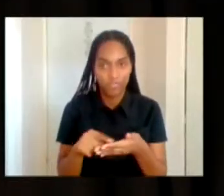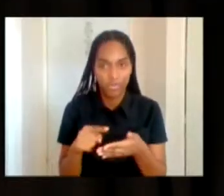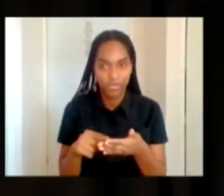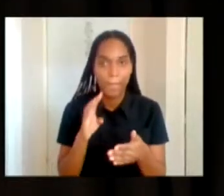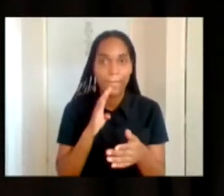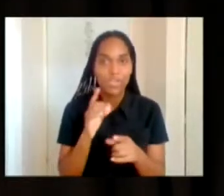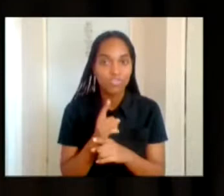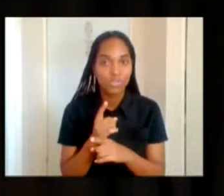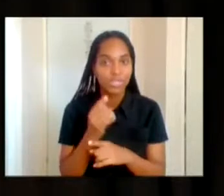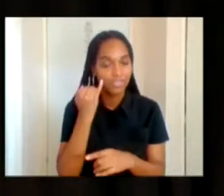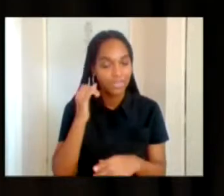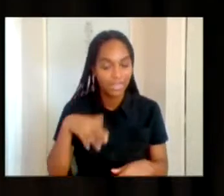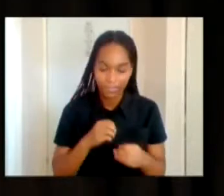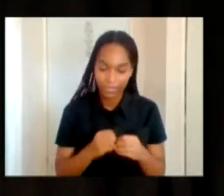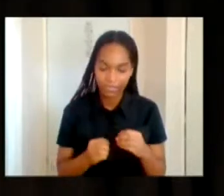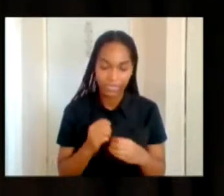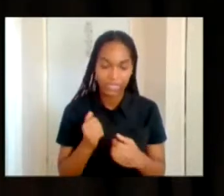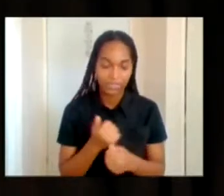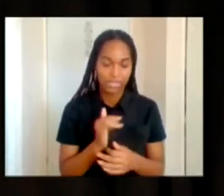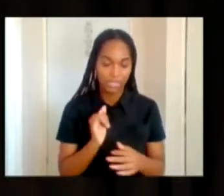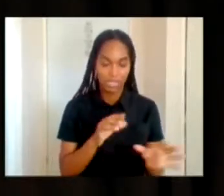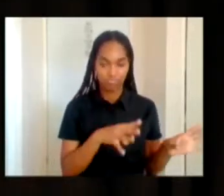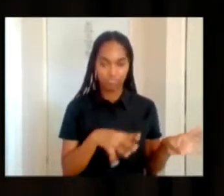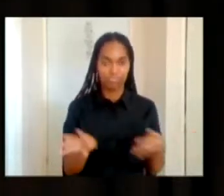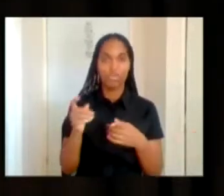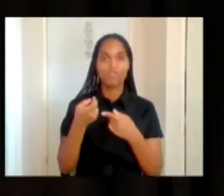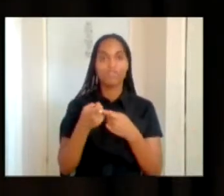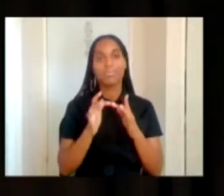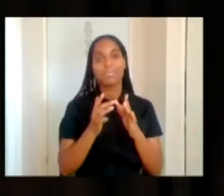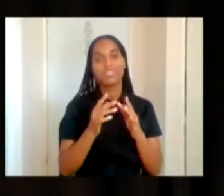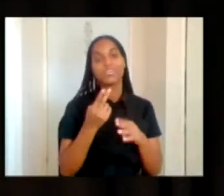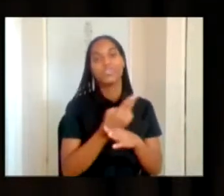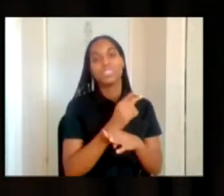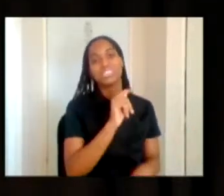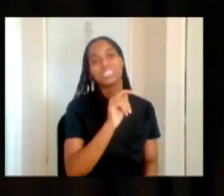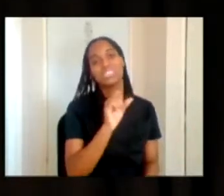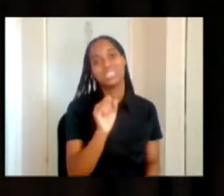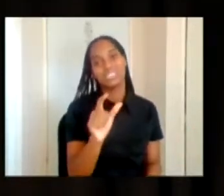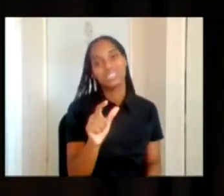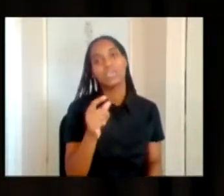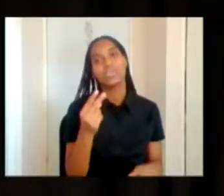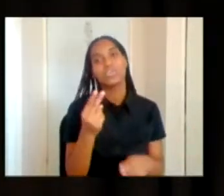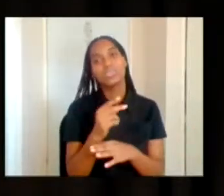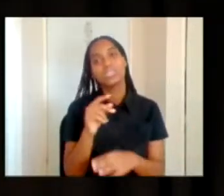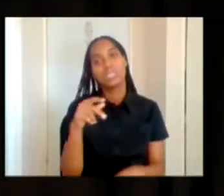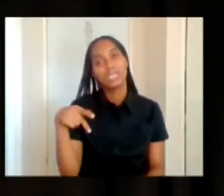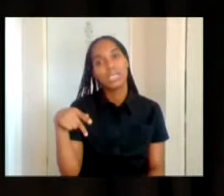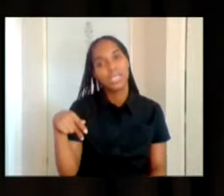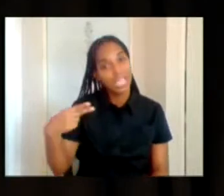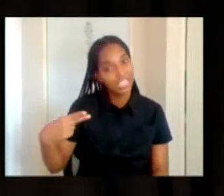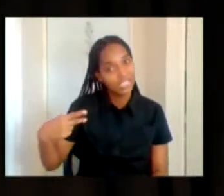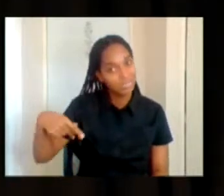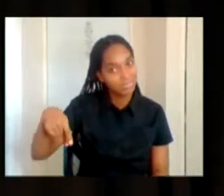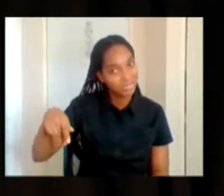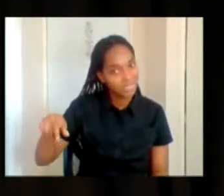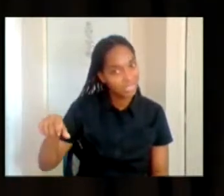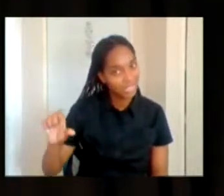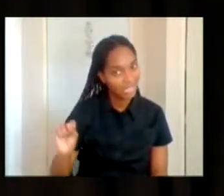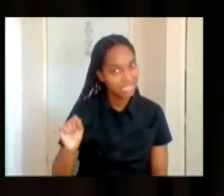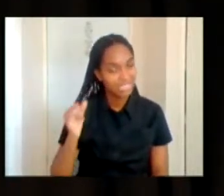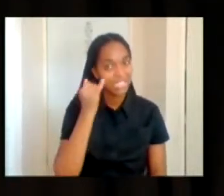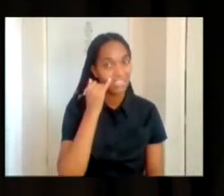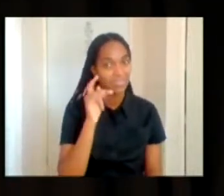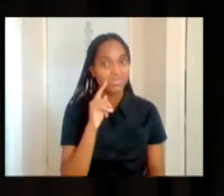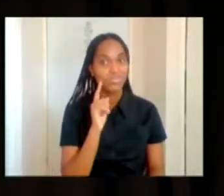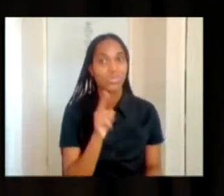And everything that's brought in from the internet uses TLS, uses HTTPS. So if the receiver is told to go to a broadcaster app